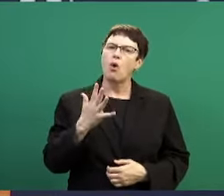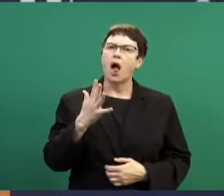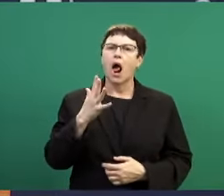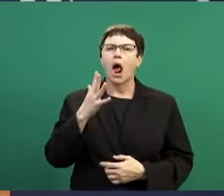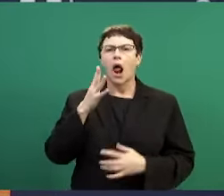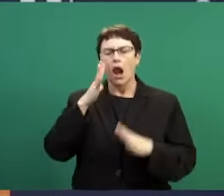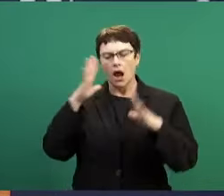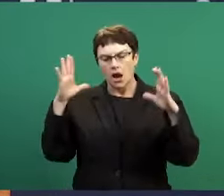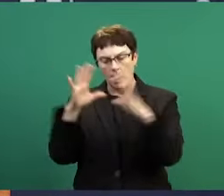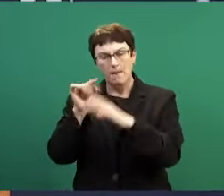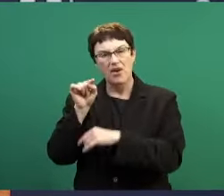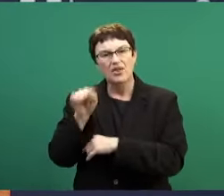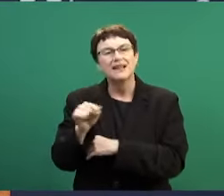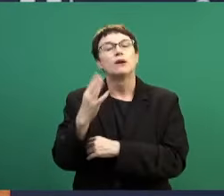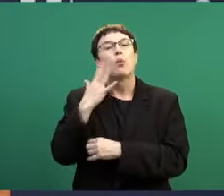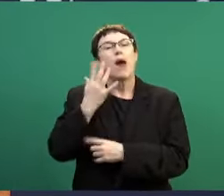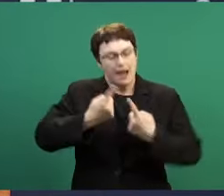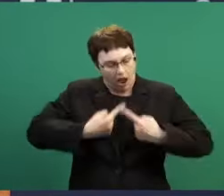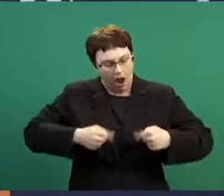MPC.